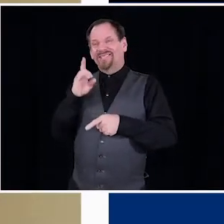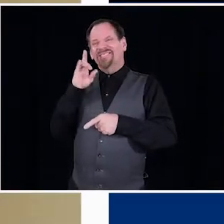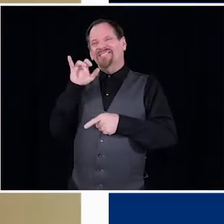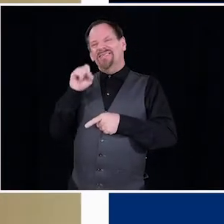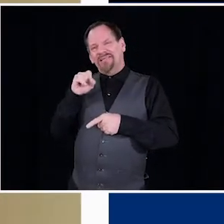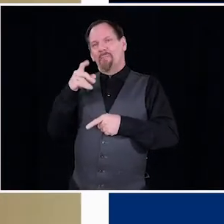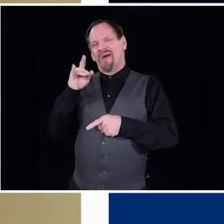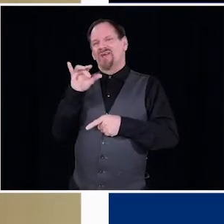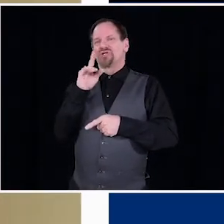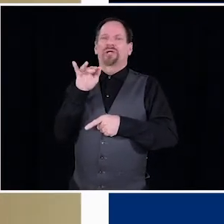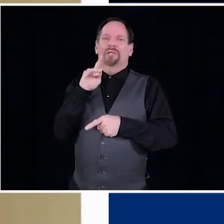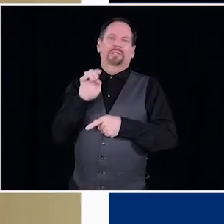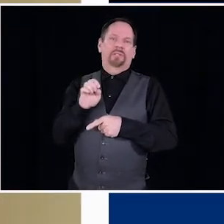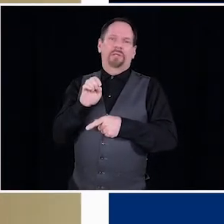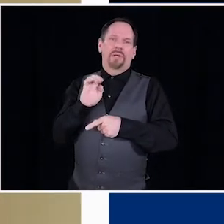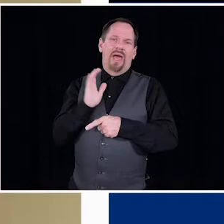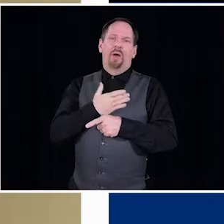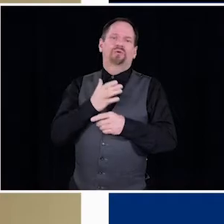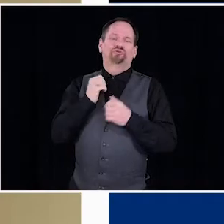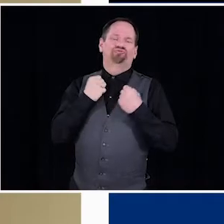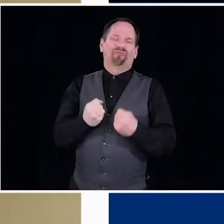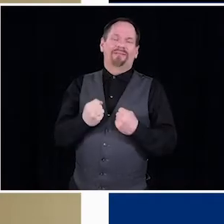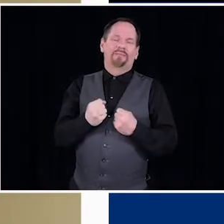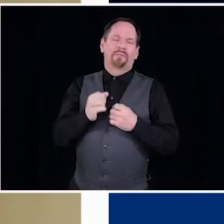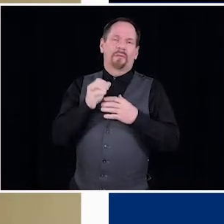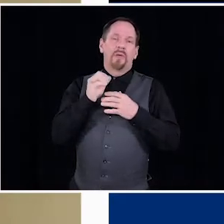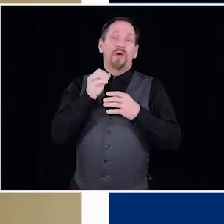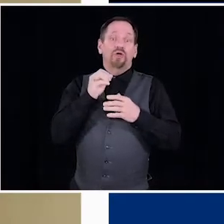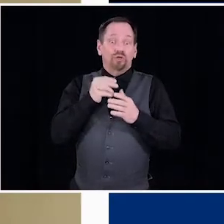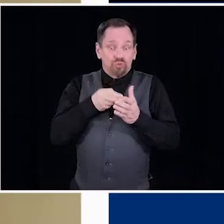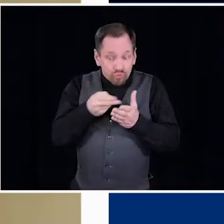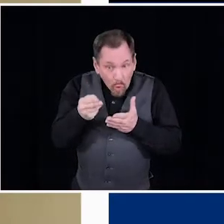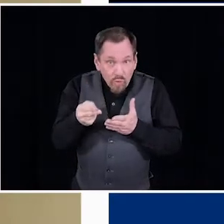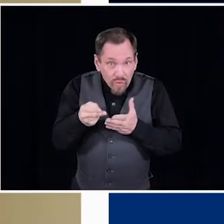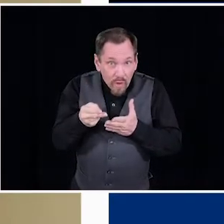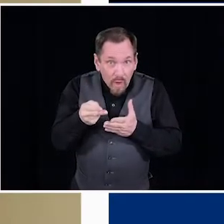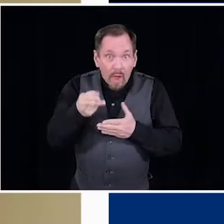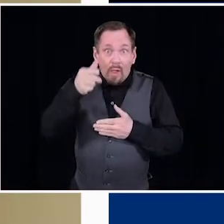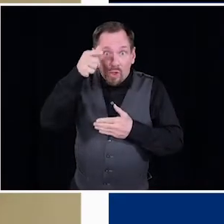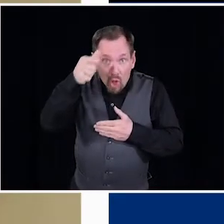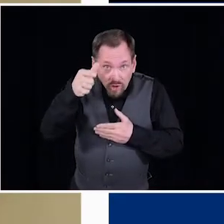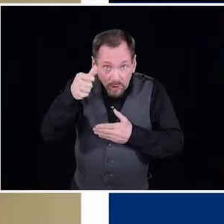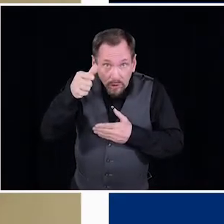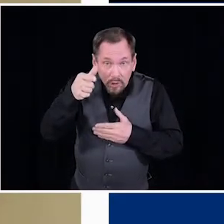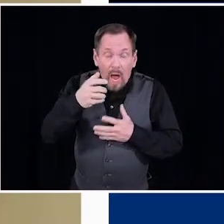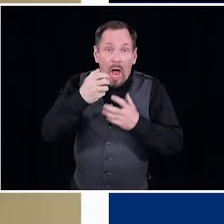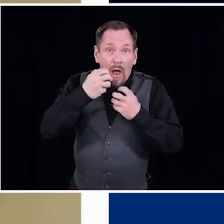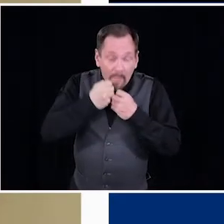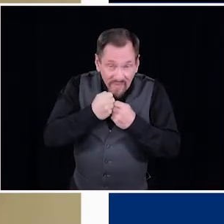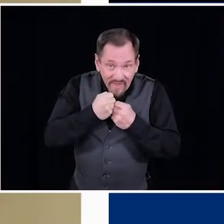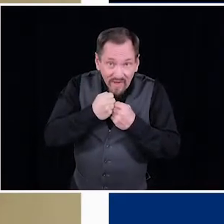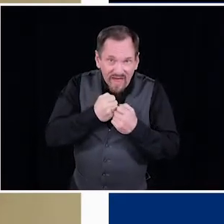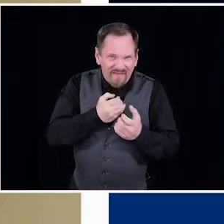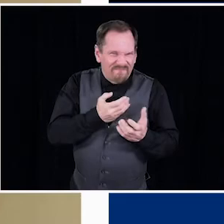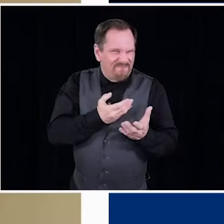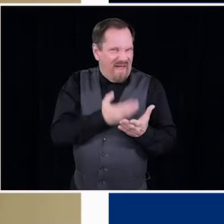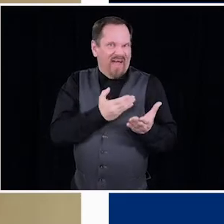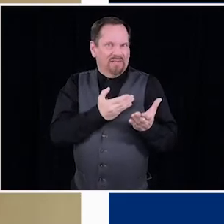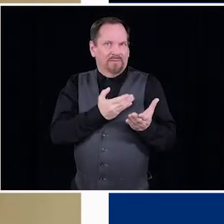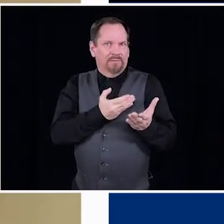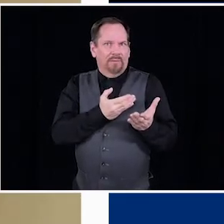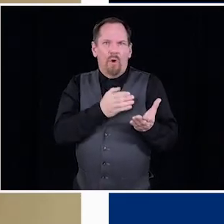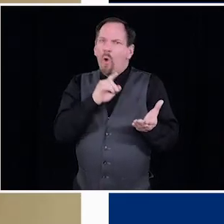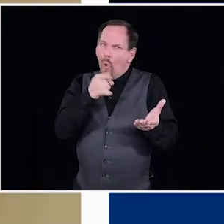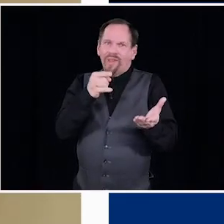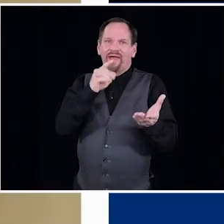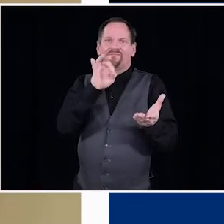strength as leaders lie. Our credibility comes from speaking truth with logic, empathy, and facts. Just the